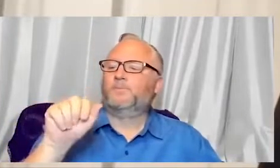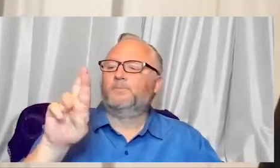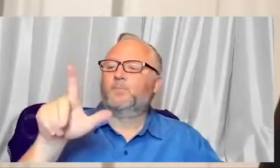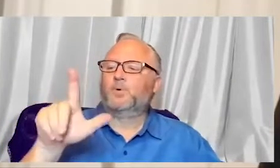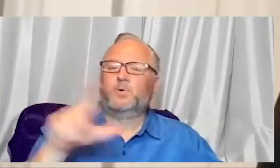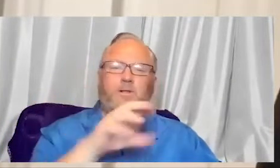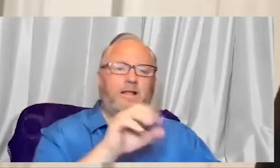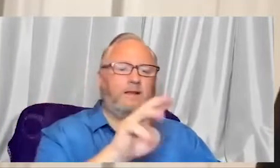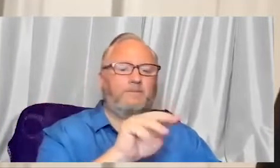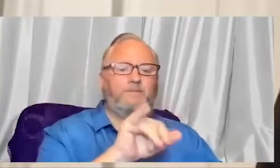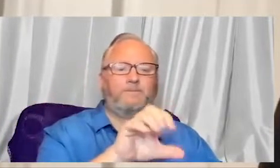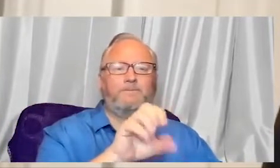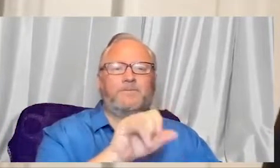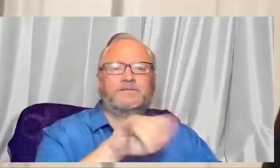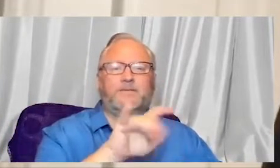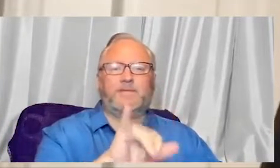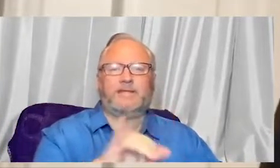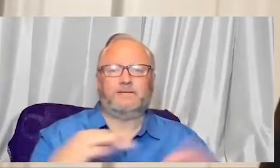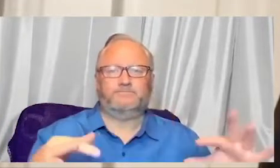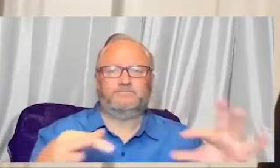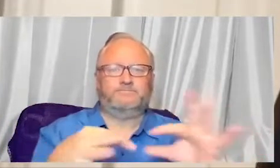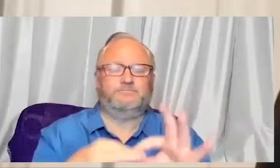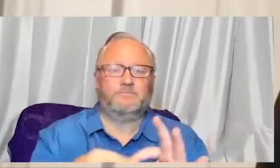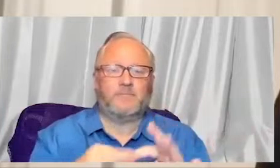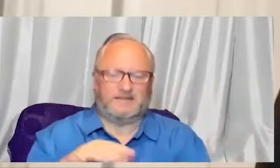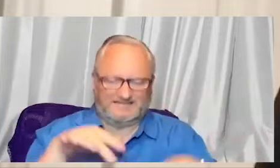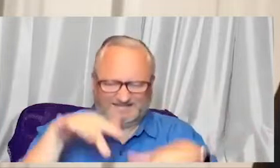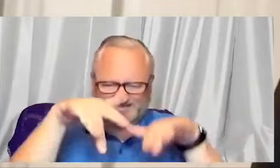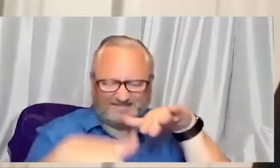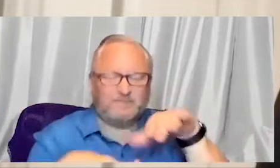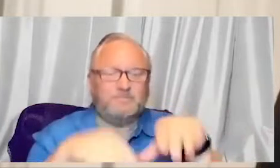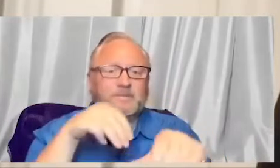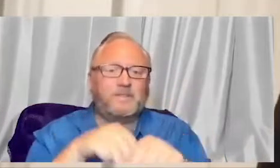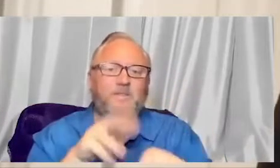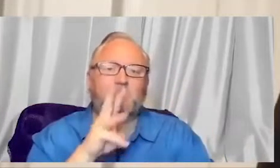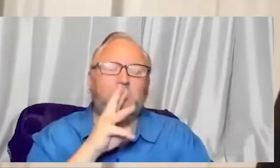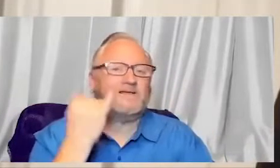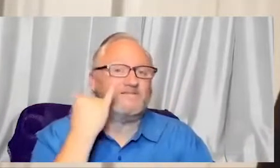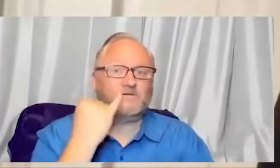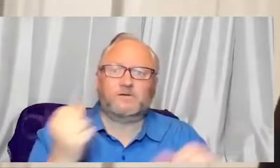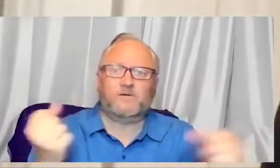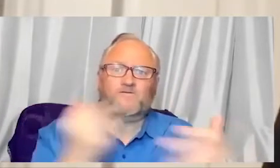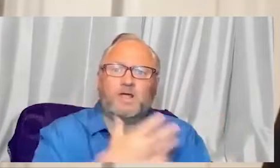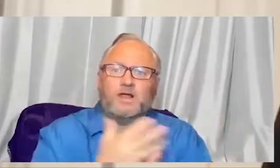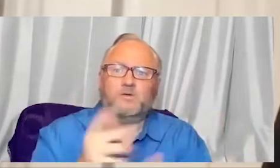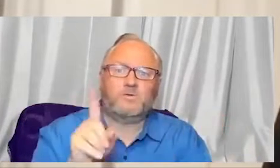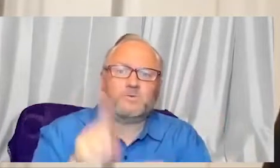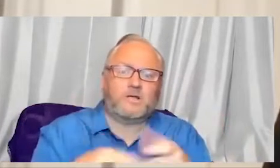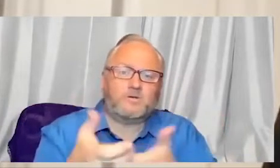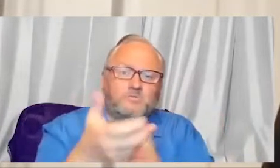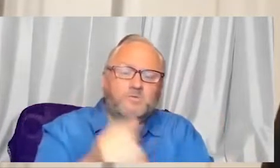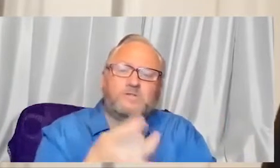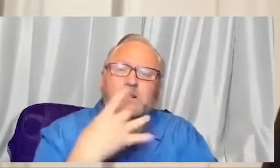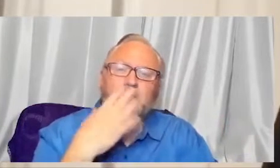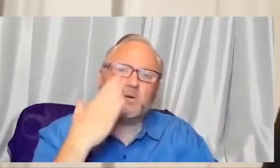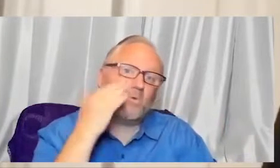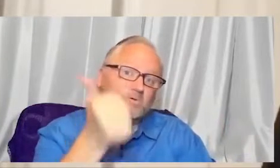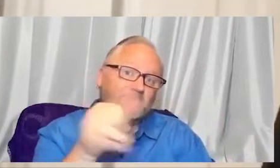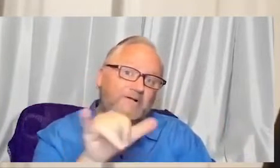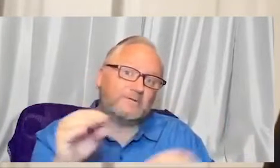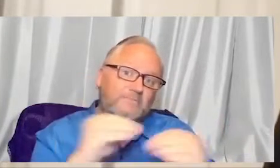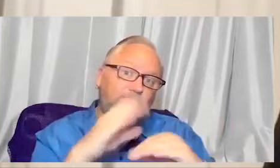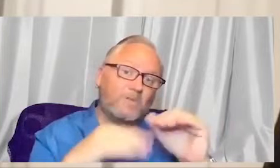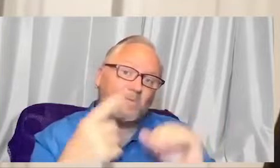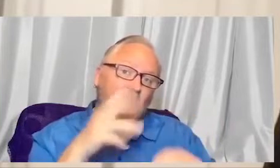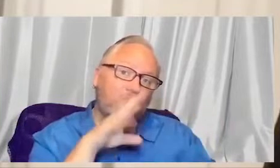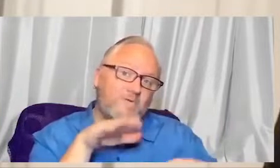it. If you are too afraid to trust the light, to know yourself as more than one river, you will never